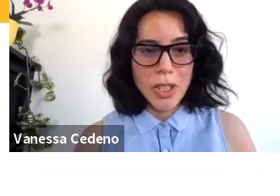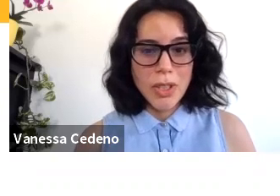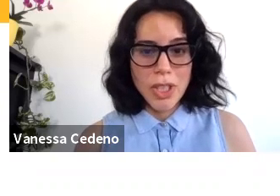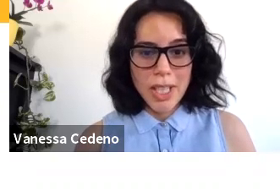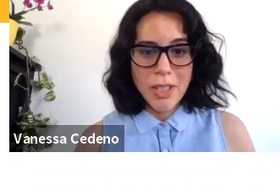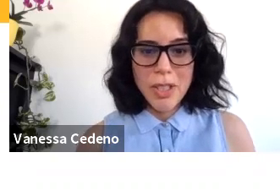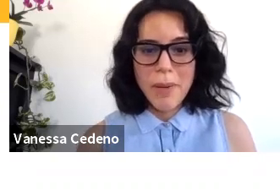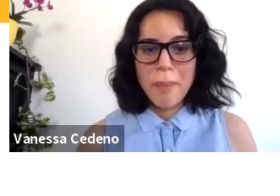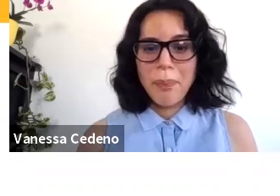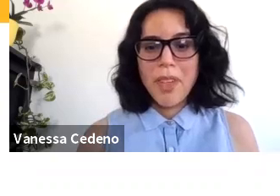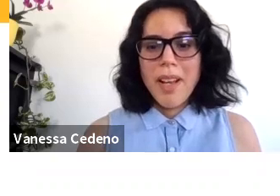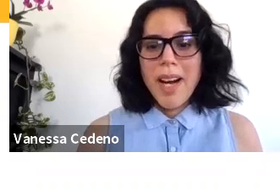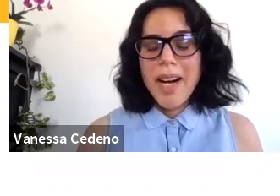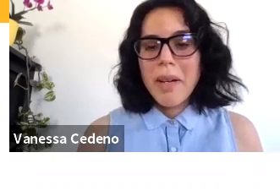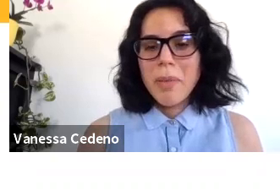and conditions change.